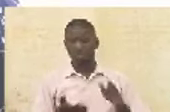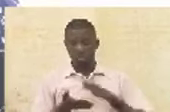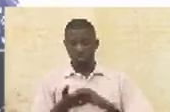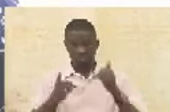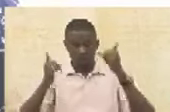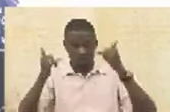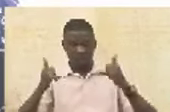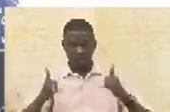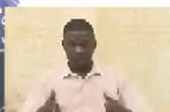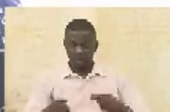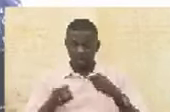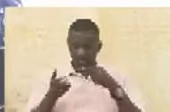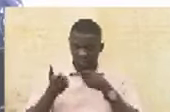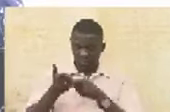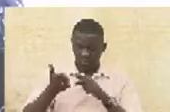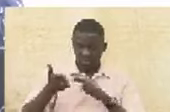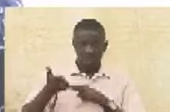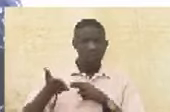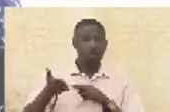statement,